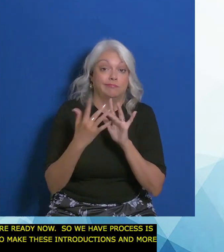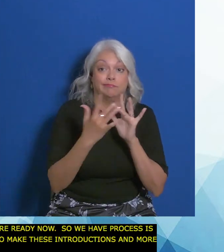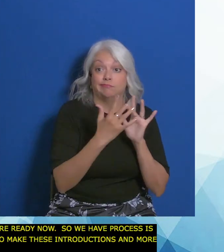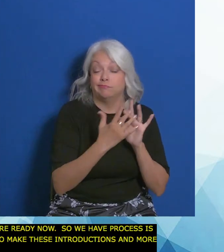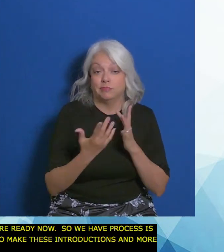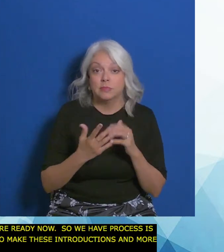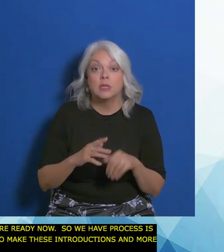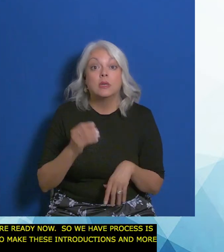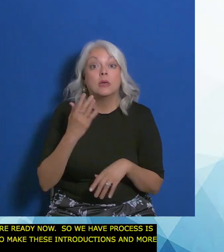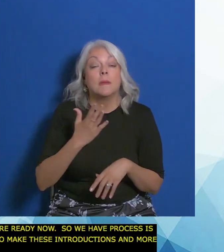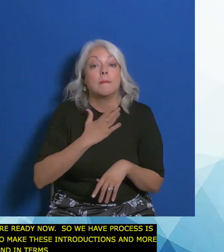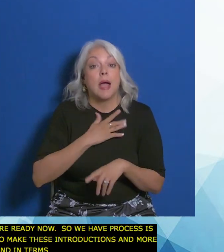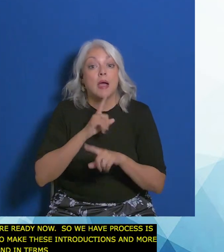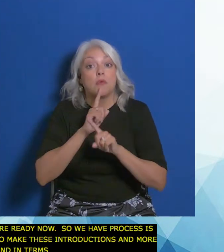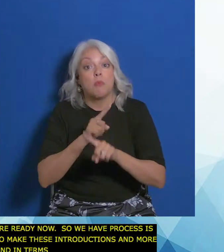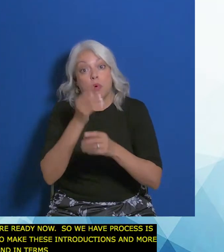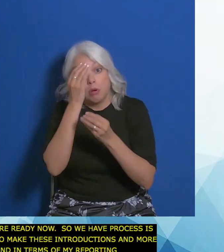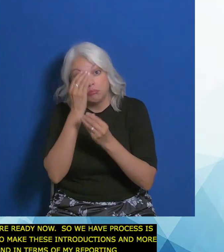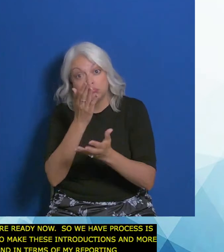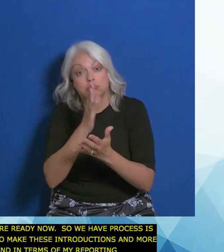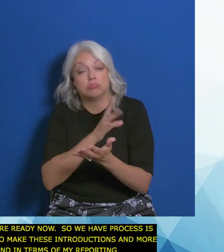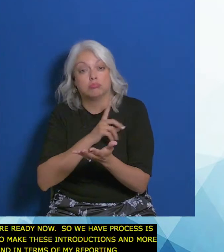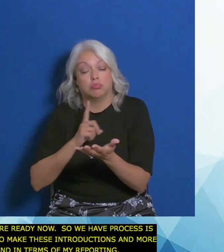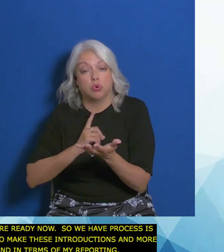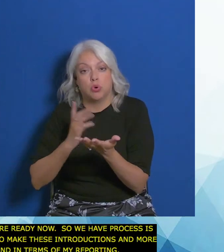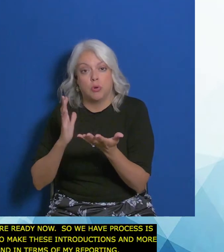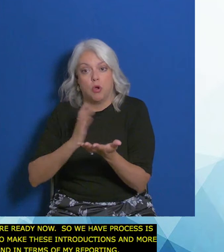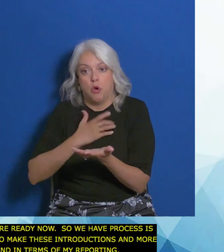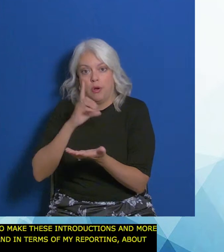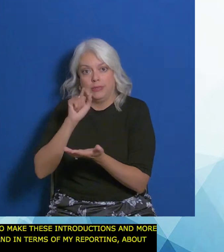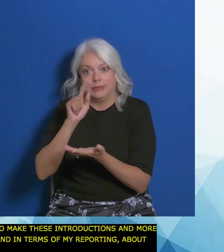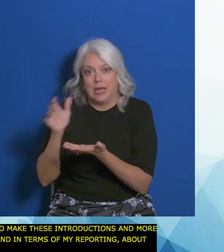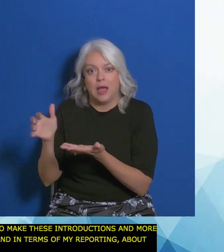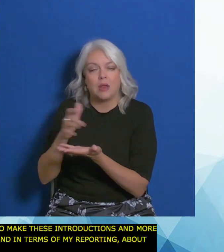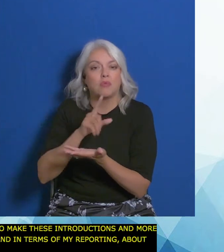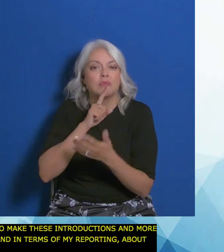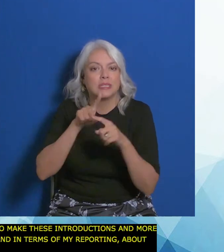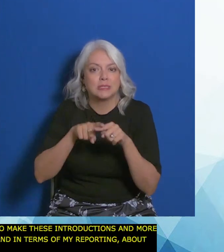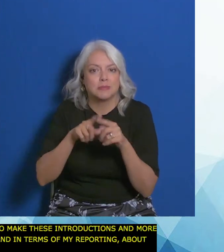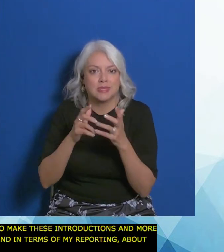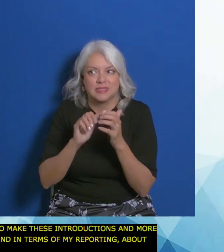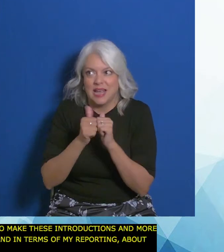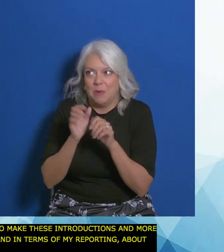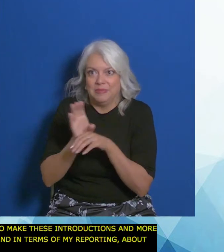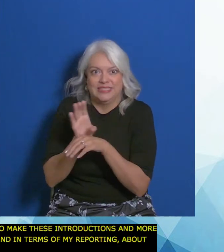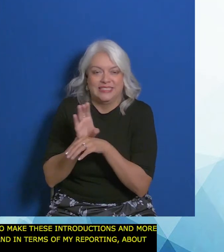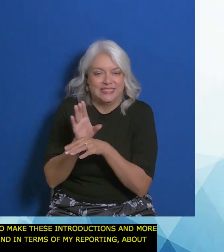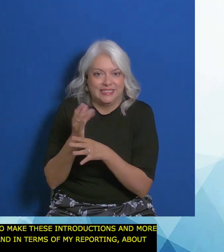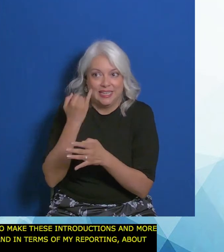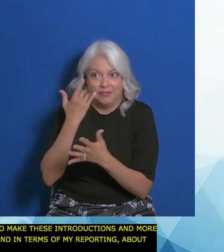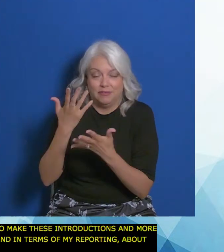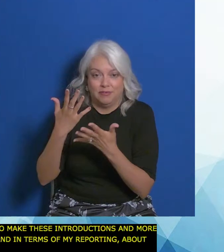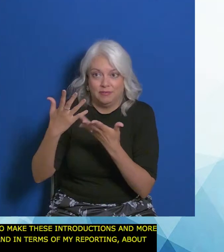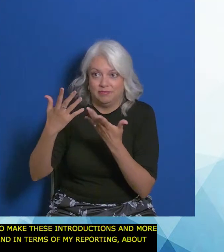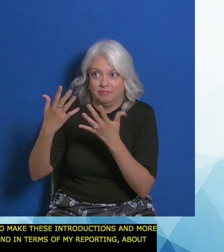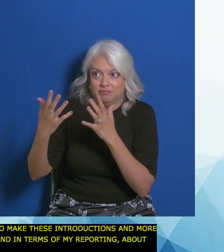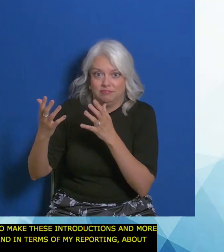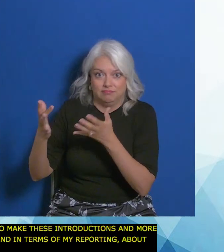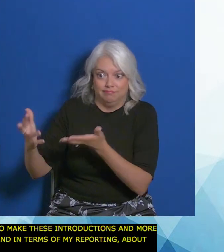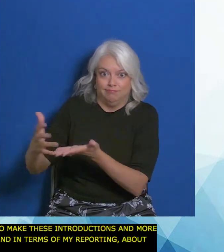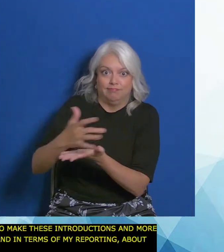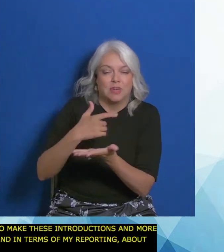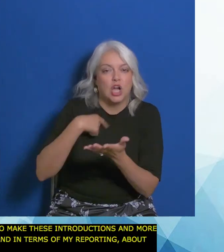of my reporting about the data that we're receiving, it really depends on how busy I am. I mean, I think I should probably wait until I